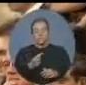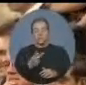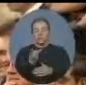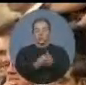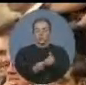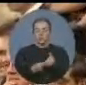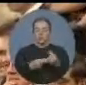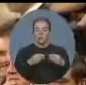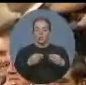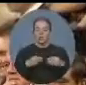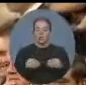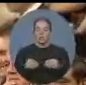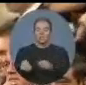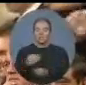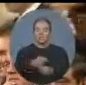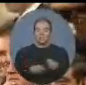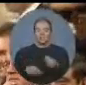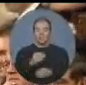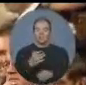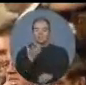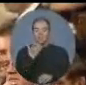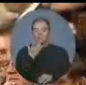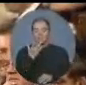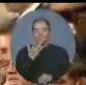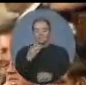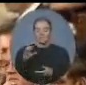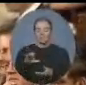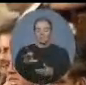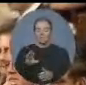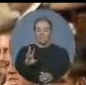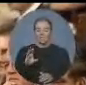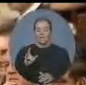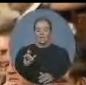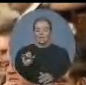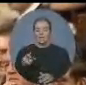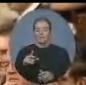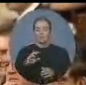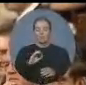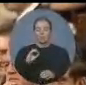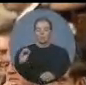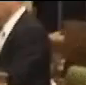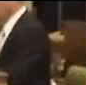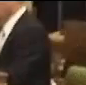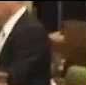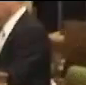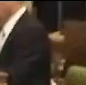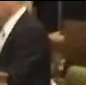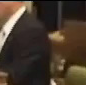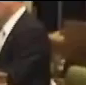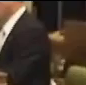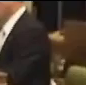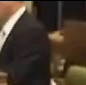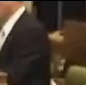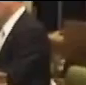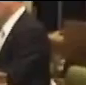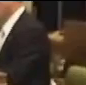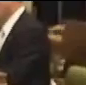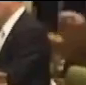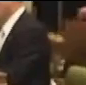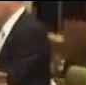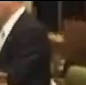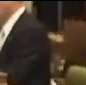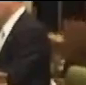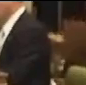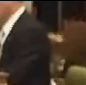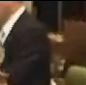barley marketing. If they cannot have a dual market, most would prefer an open market to a single desk. Very true. A growing number of Western Canadian